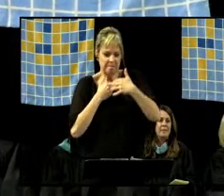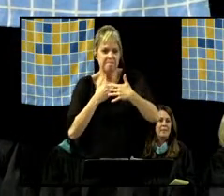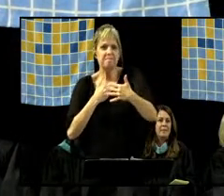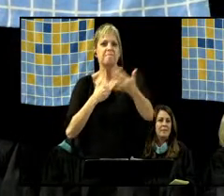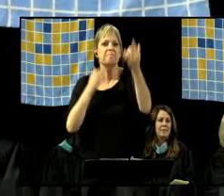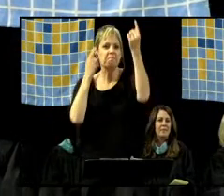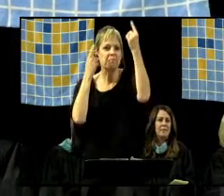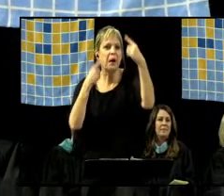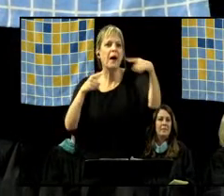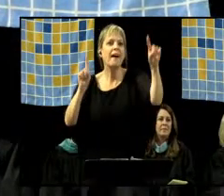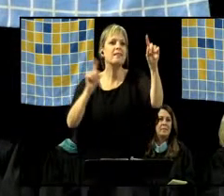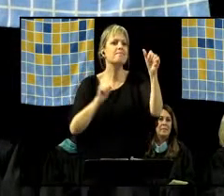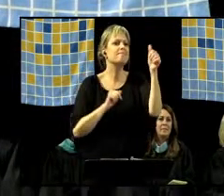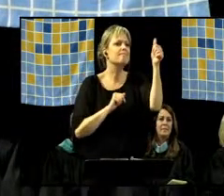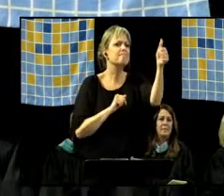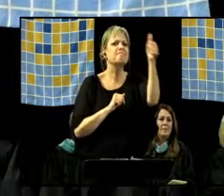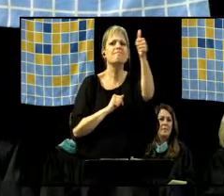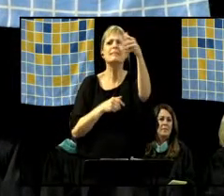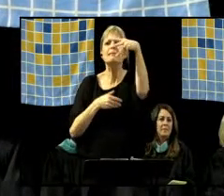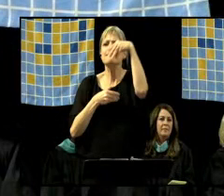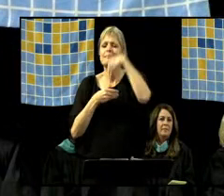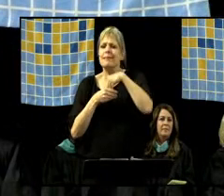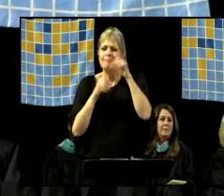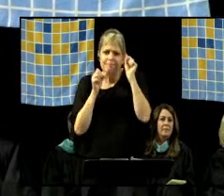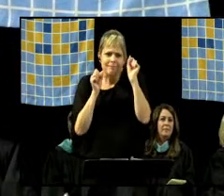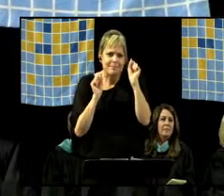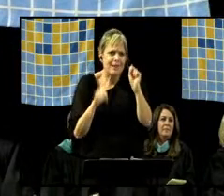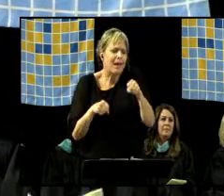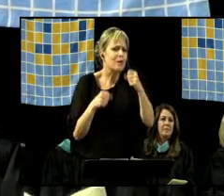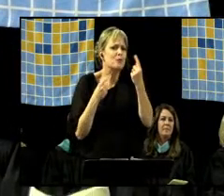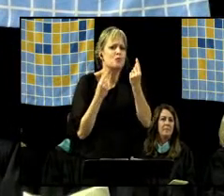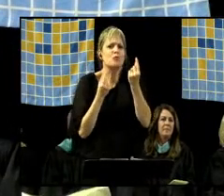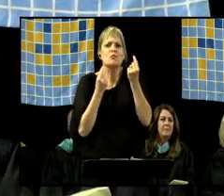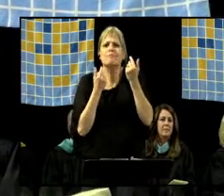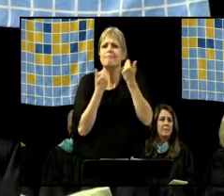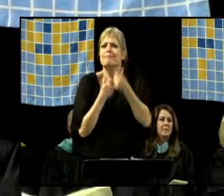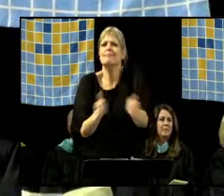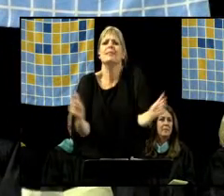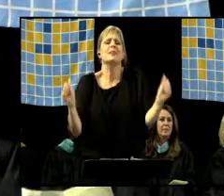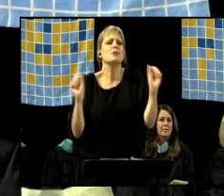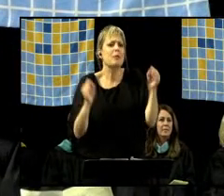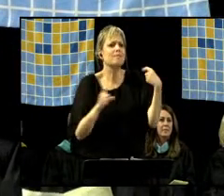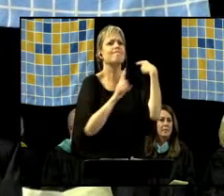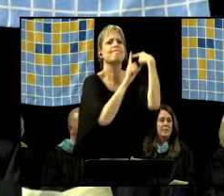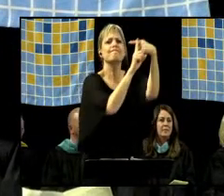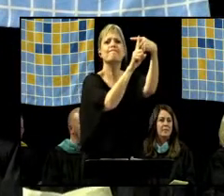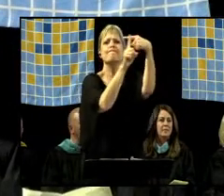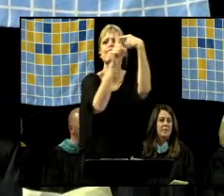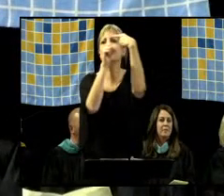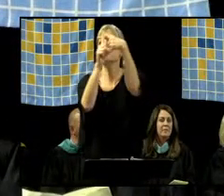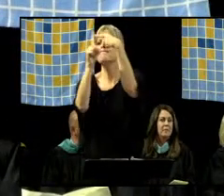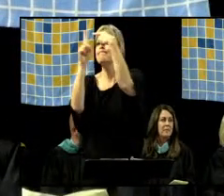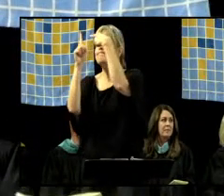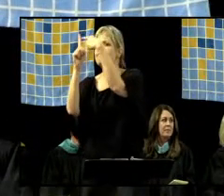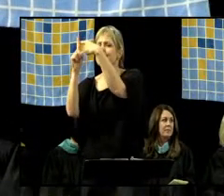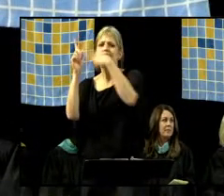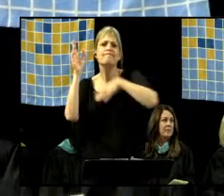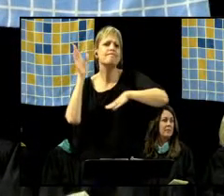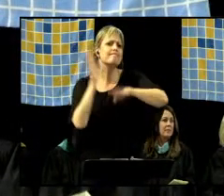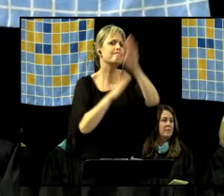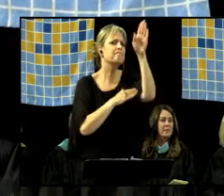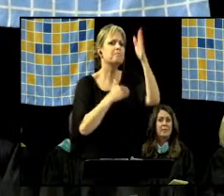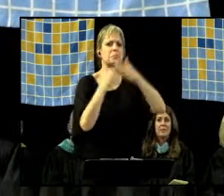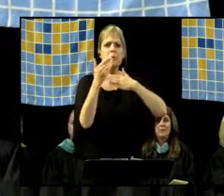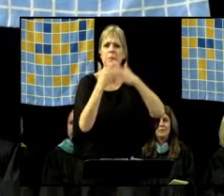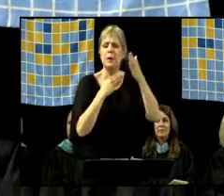Within each of you lies great potential, and you have the opportunity to make a positive impact on the world around you. No matter what